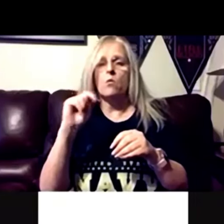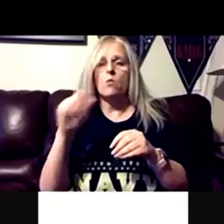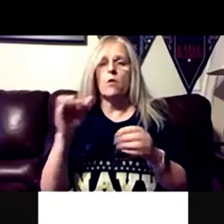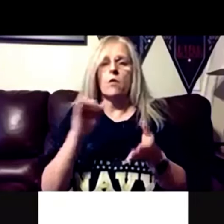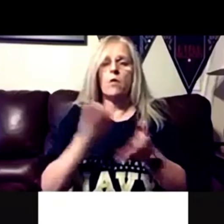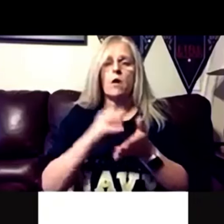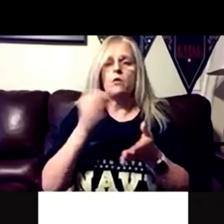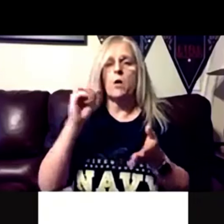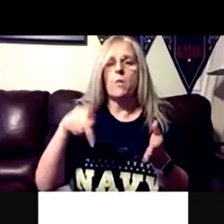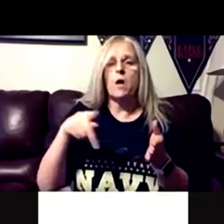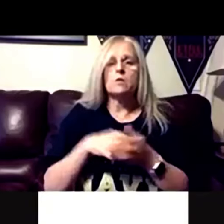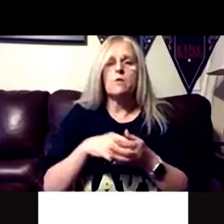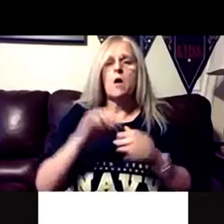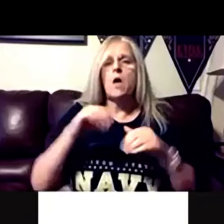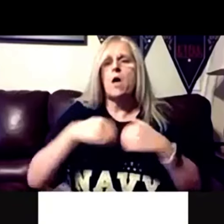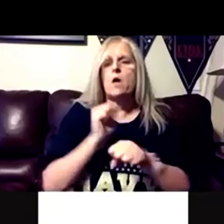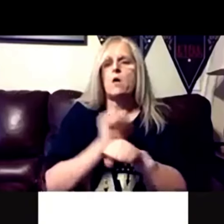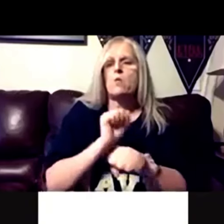is that going to work?